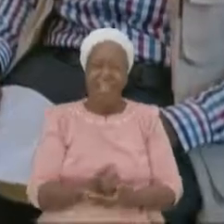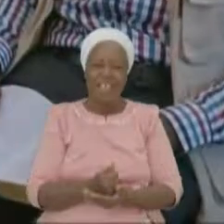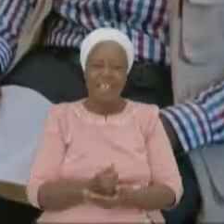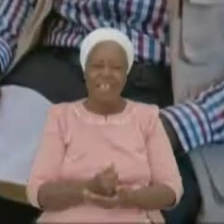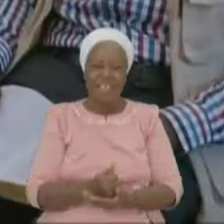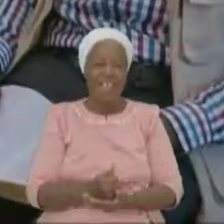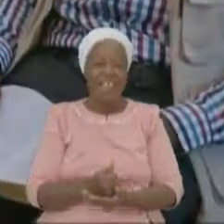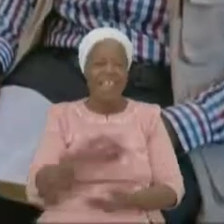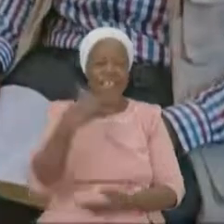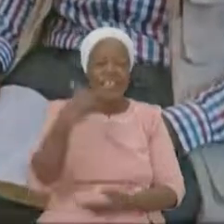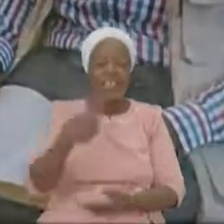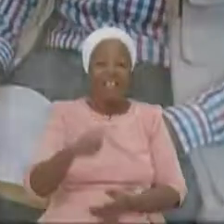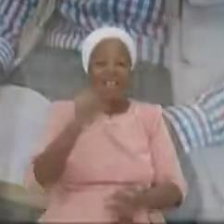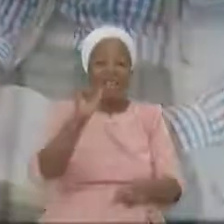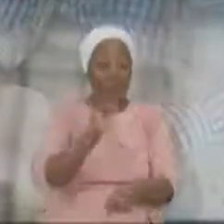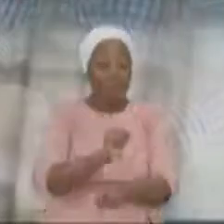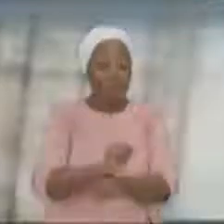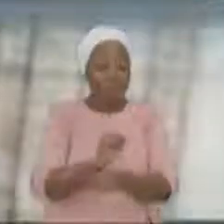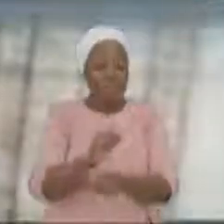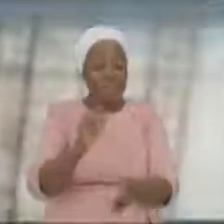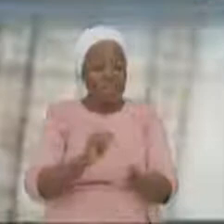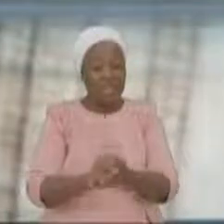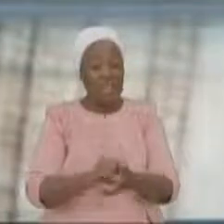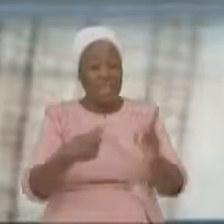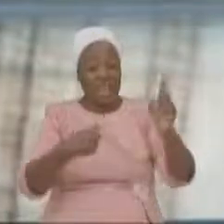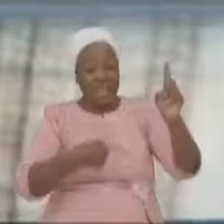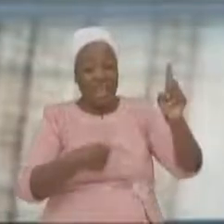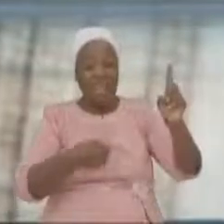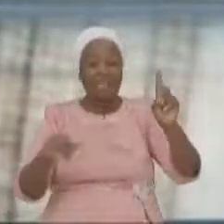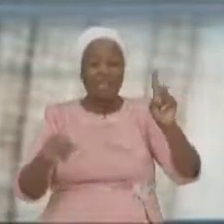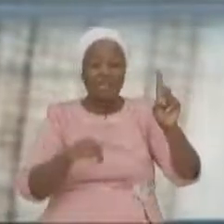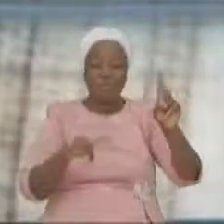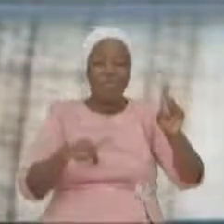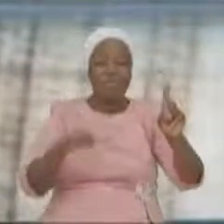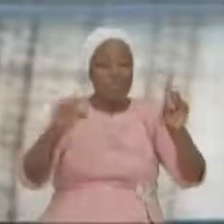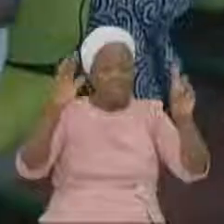The works that I do, shall he do also.